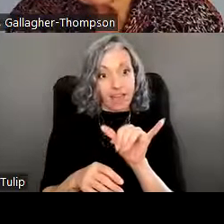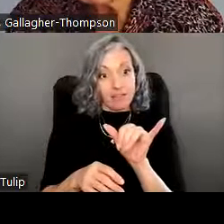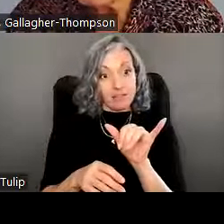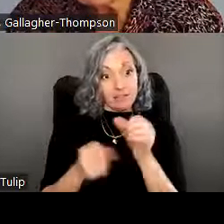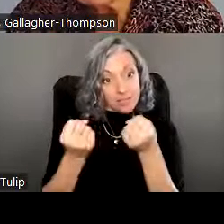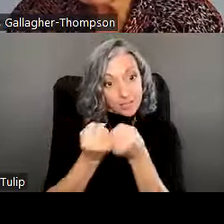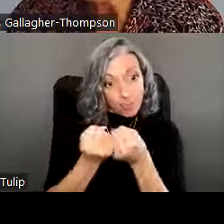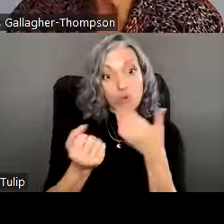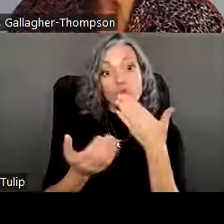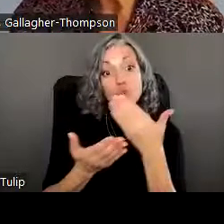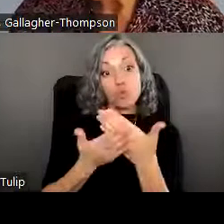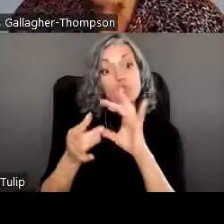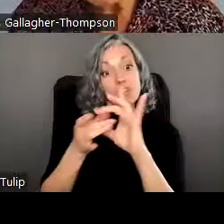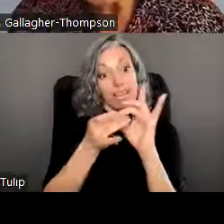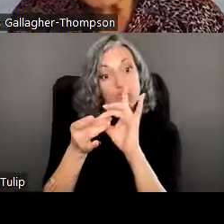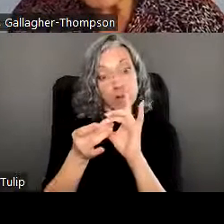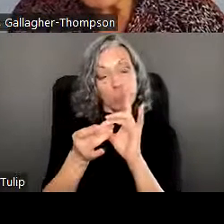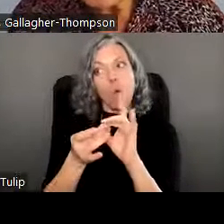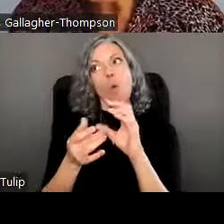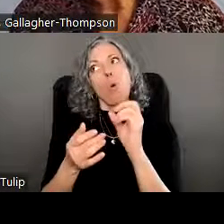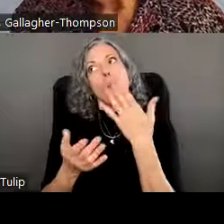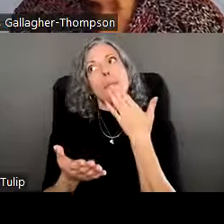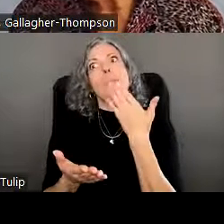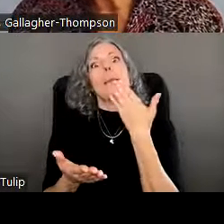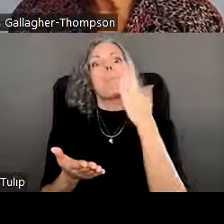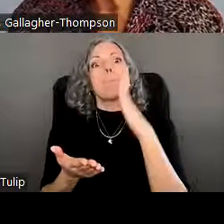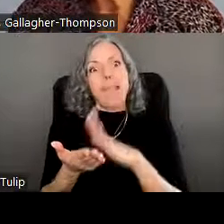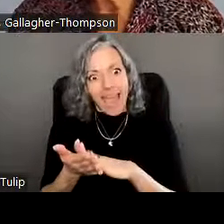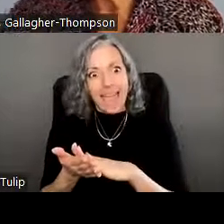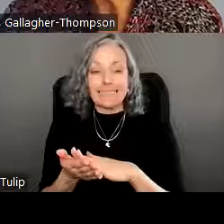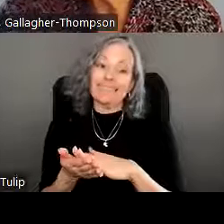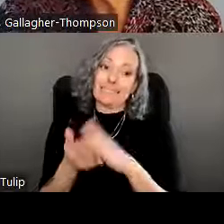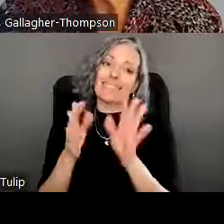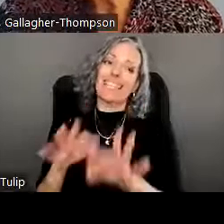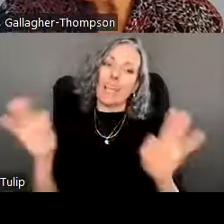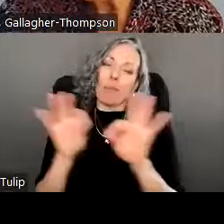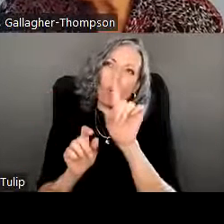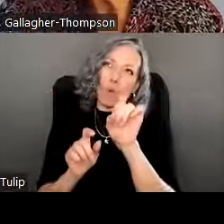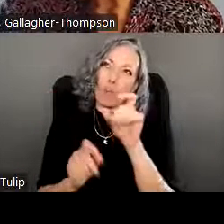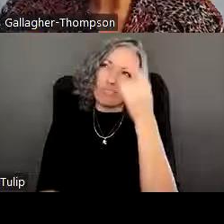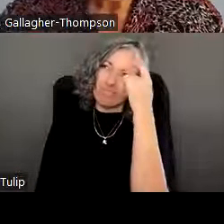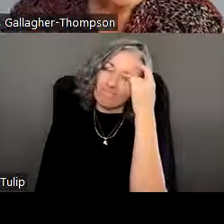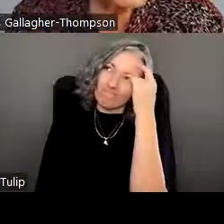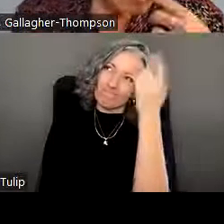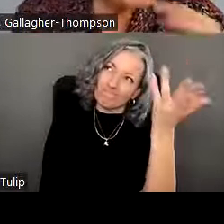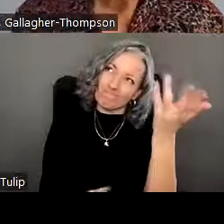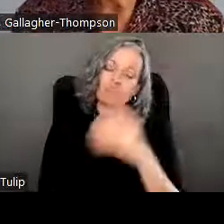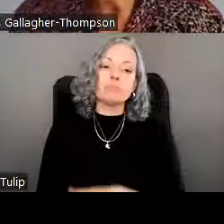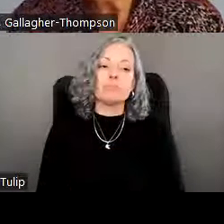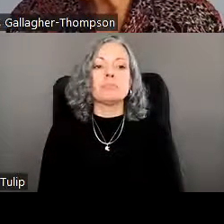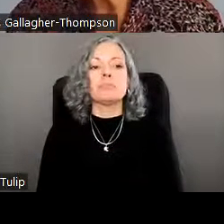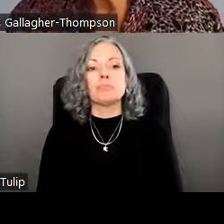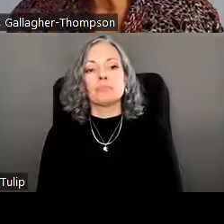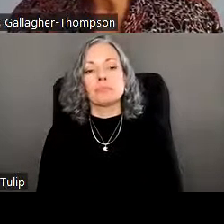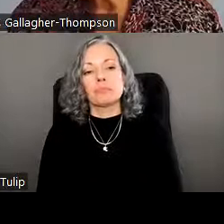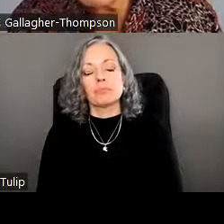a good relationship or get in the way? Important question for us to ask ourselves. Next slide,